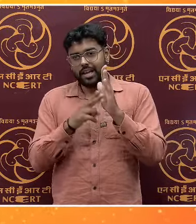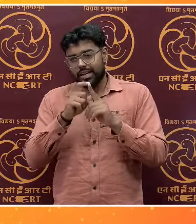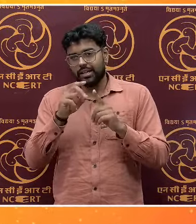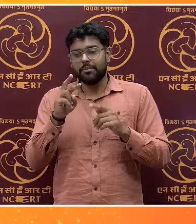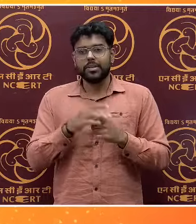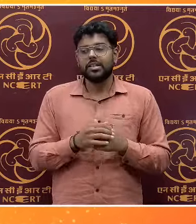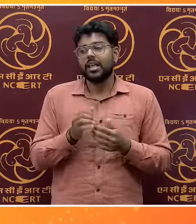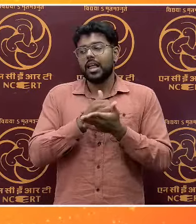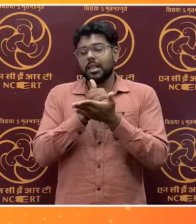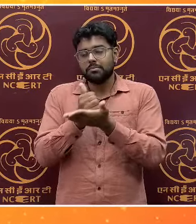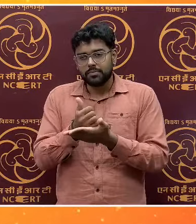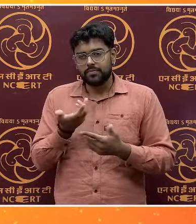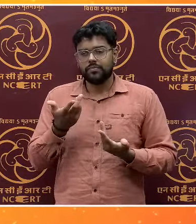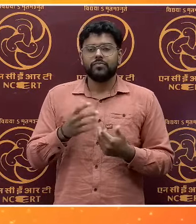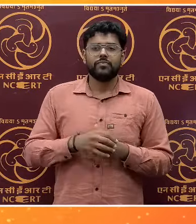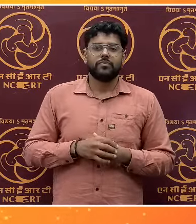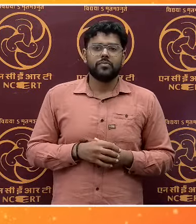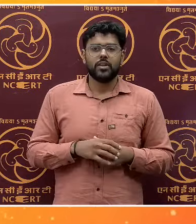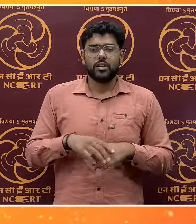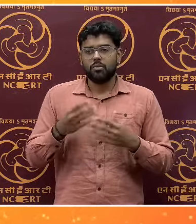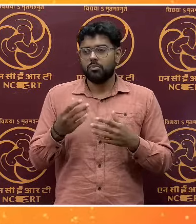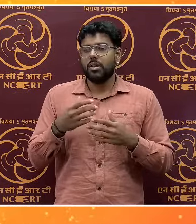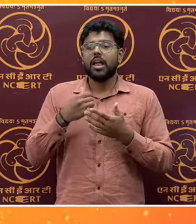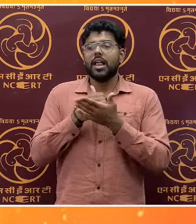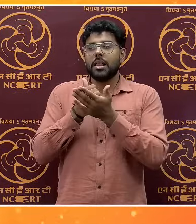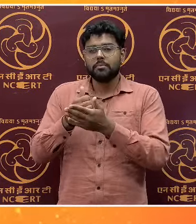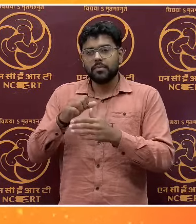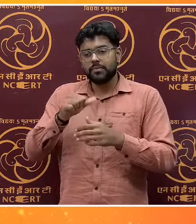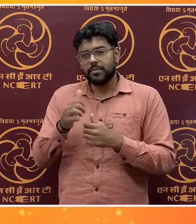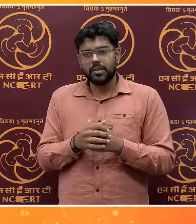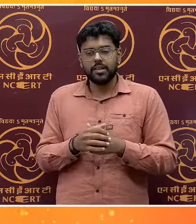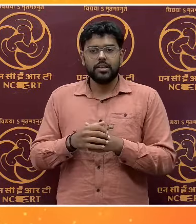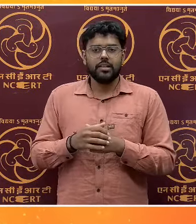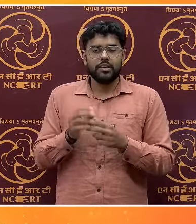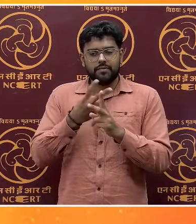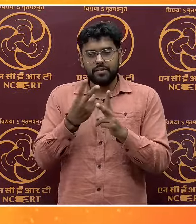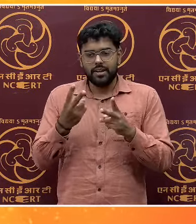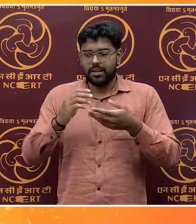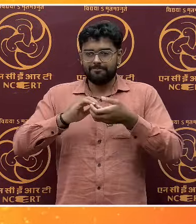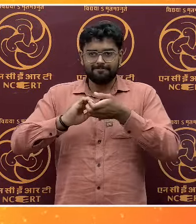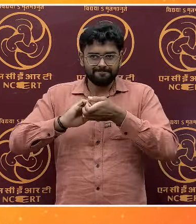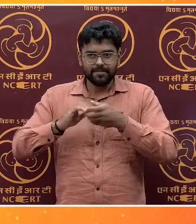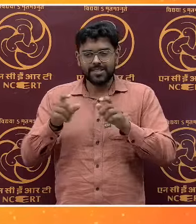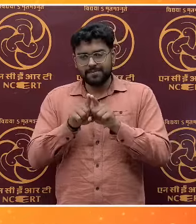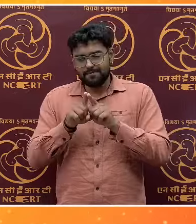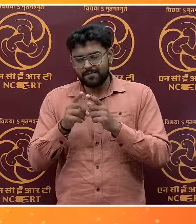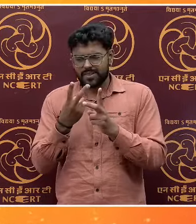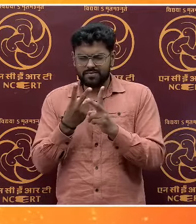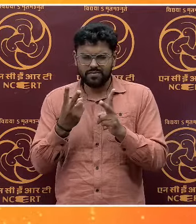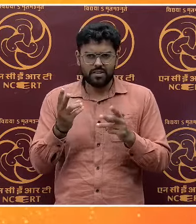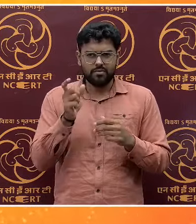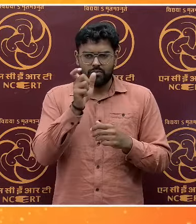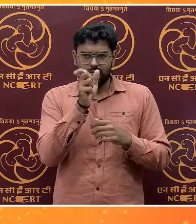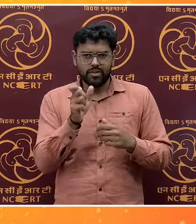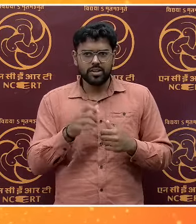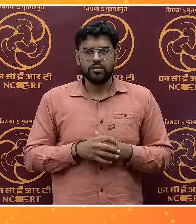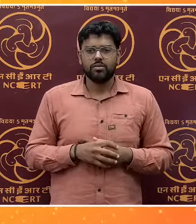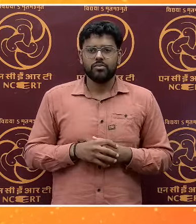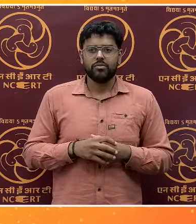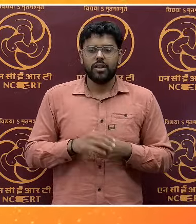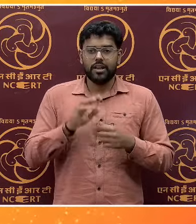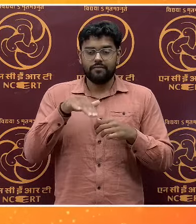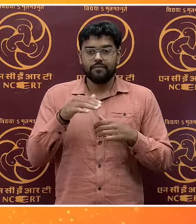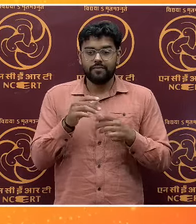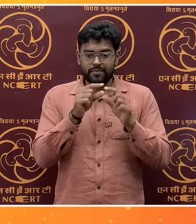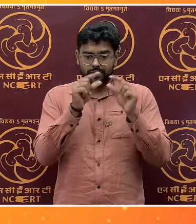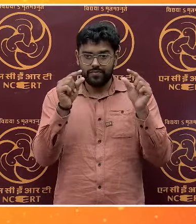free hand, give somebody a big hand, work hand in hand, have your hands full. Hmm. So we have things in